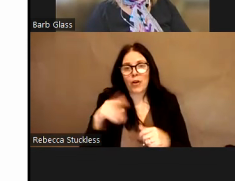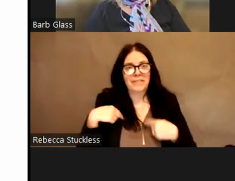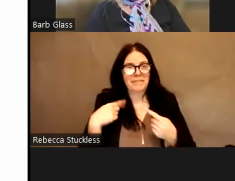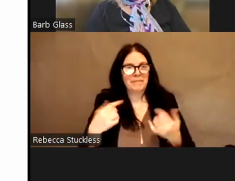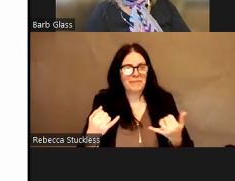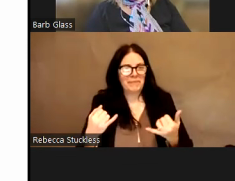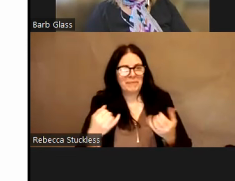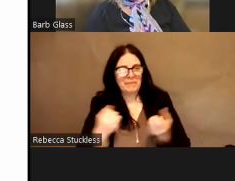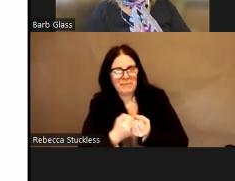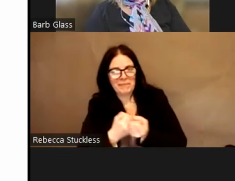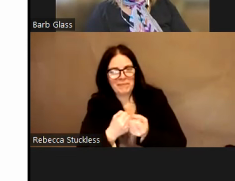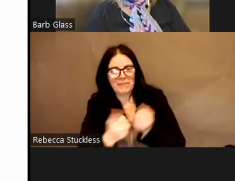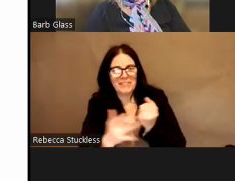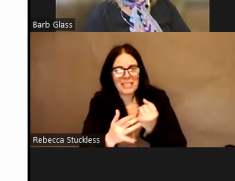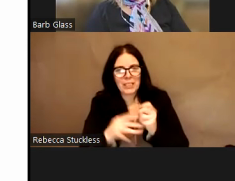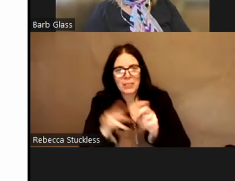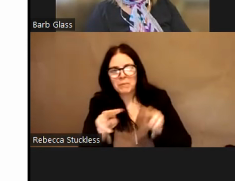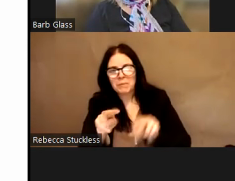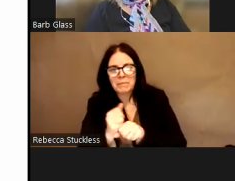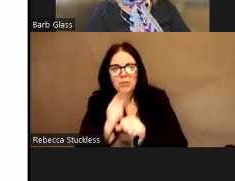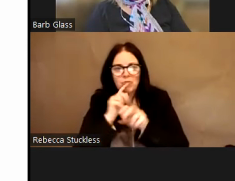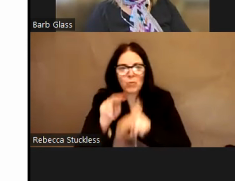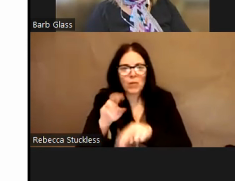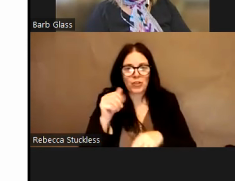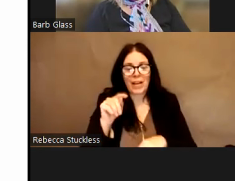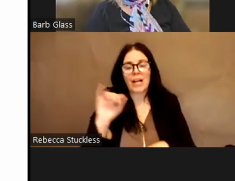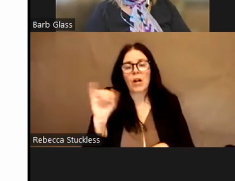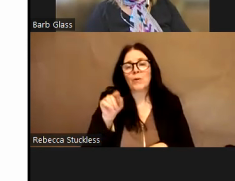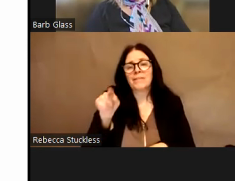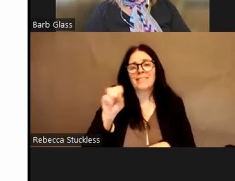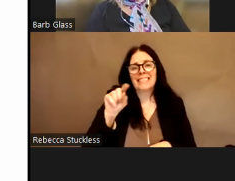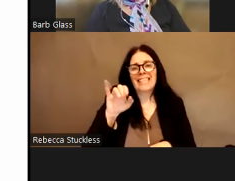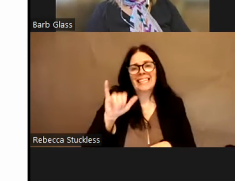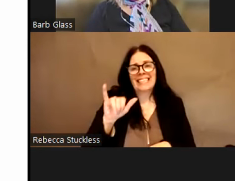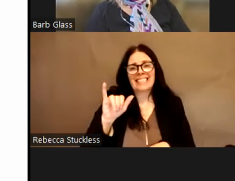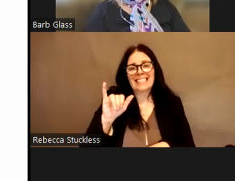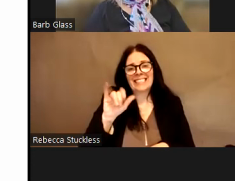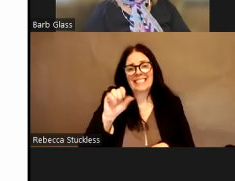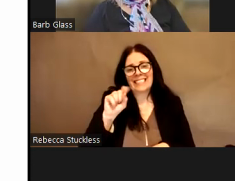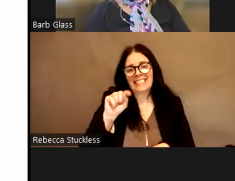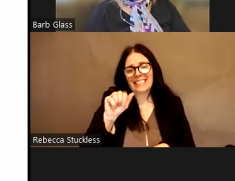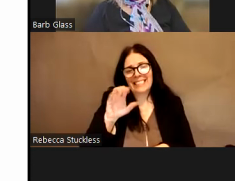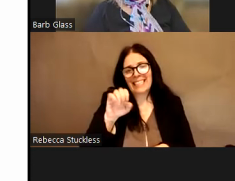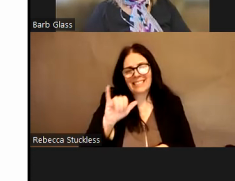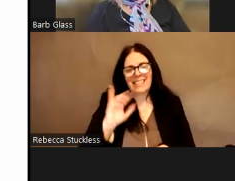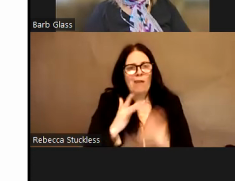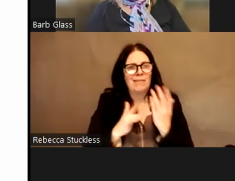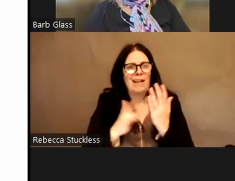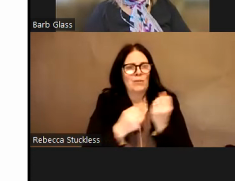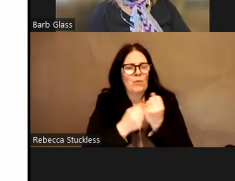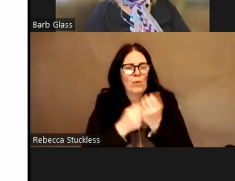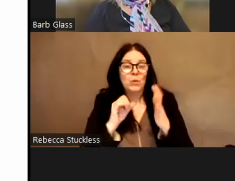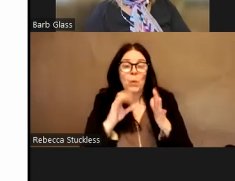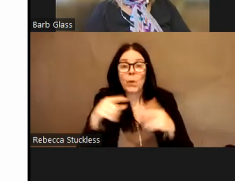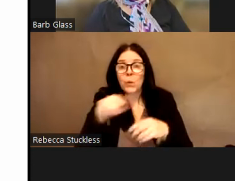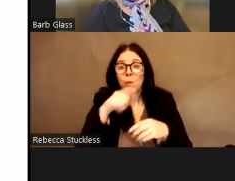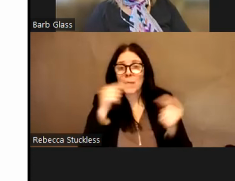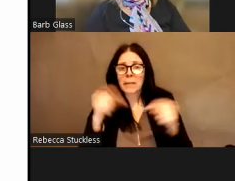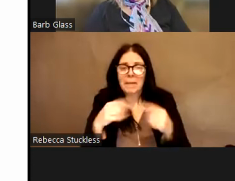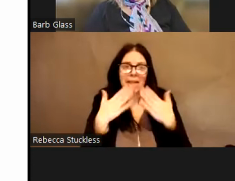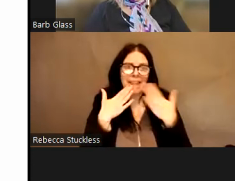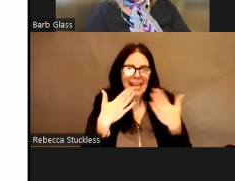being there in the background today, and Stacy, who was our technical support. So thank you so much for coming. I